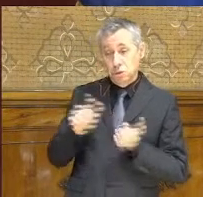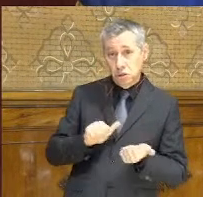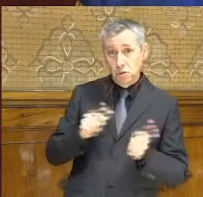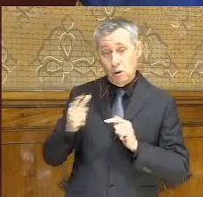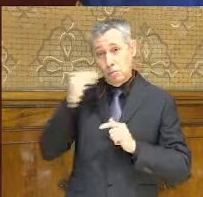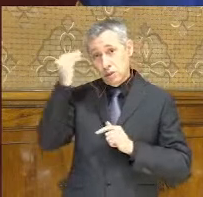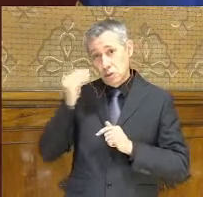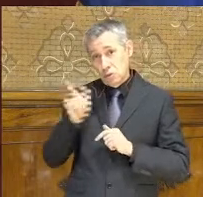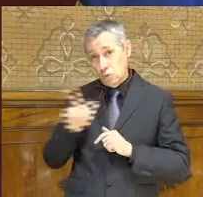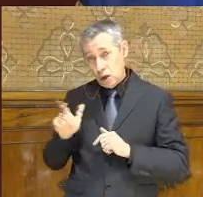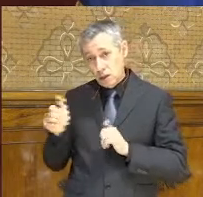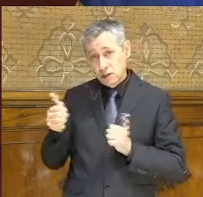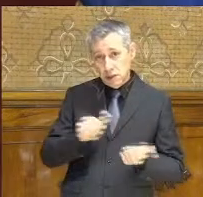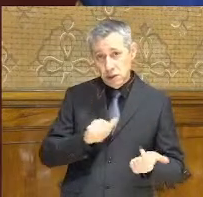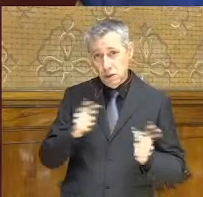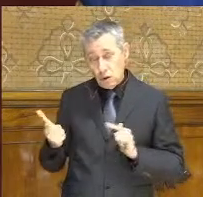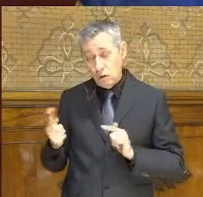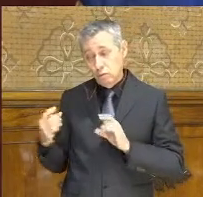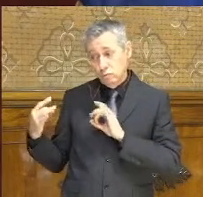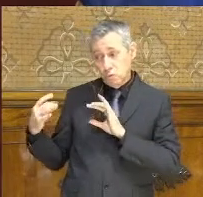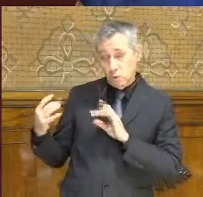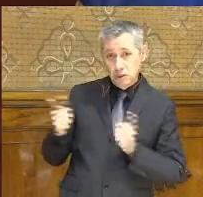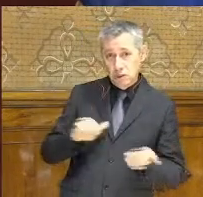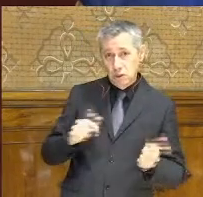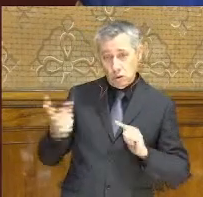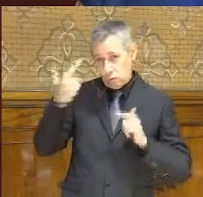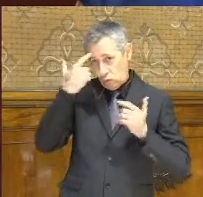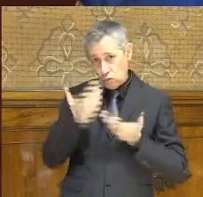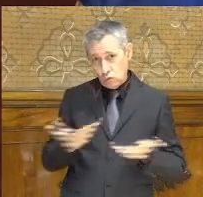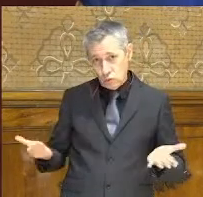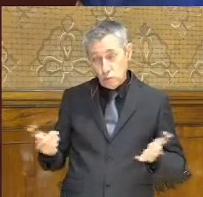is a mode of communication.